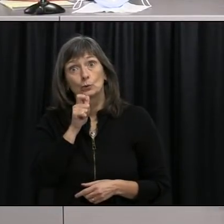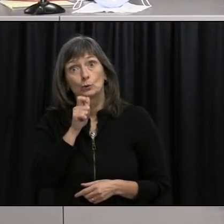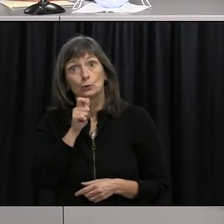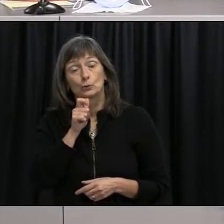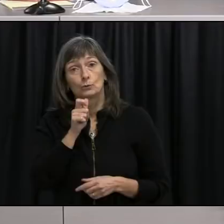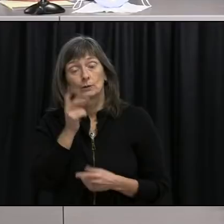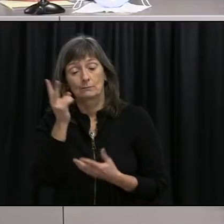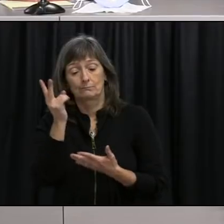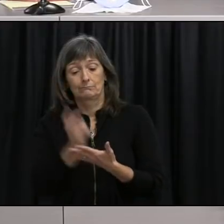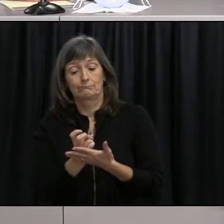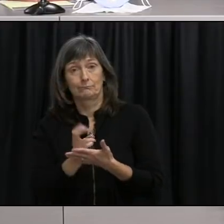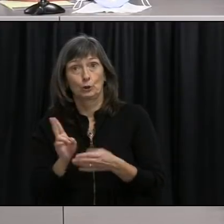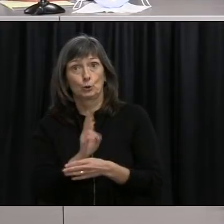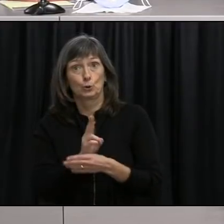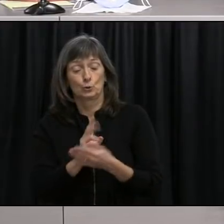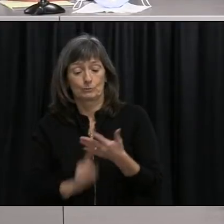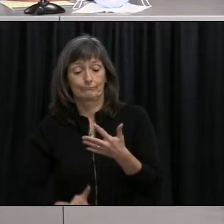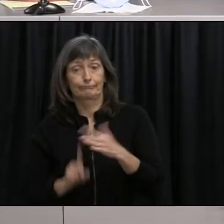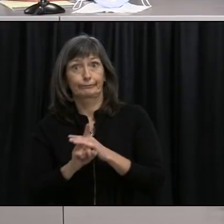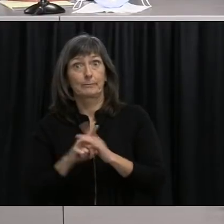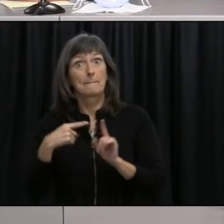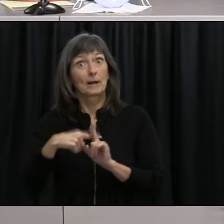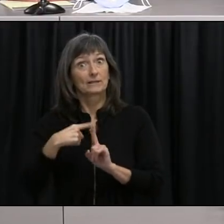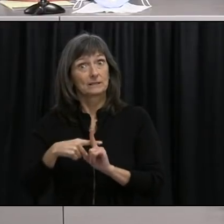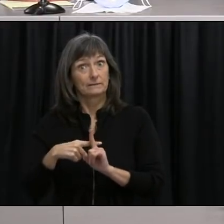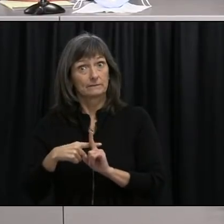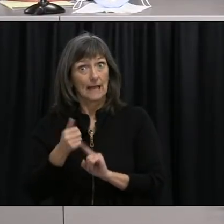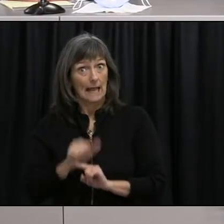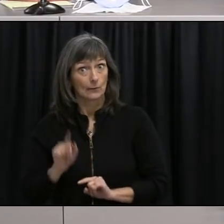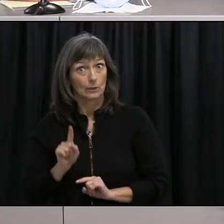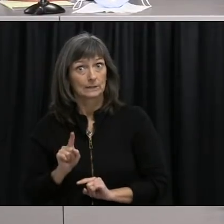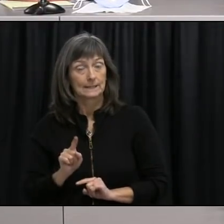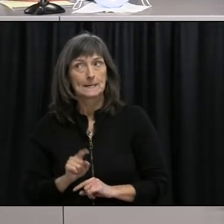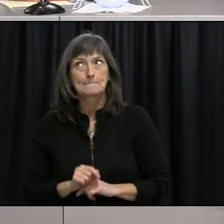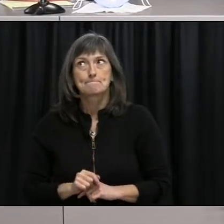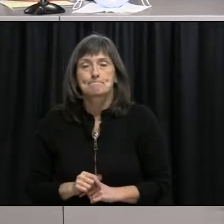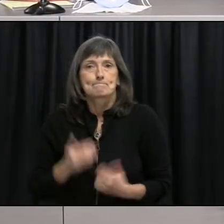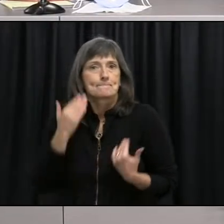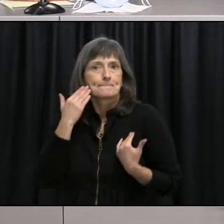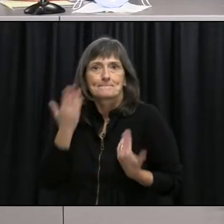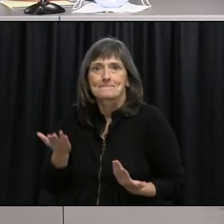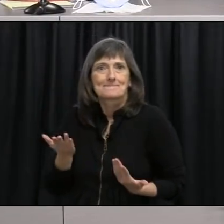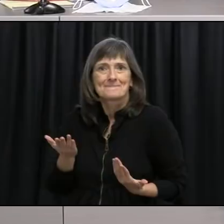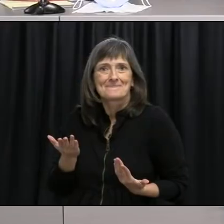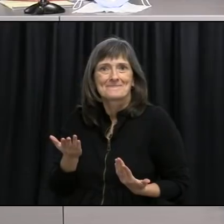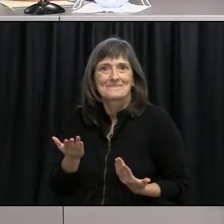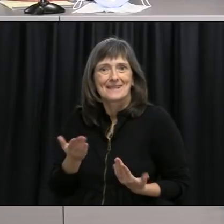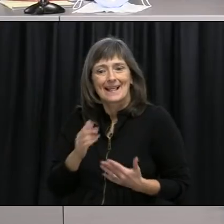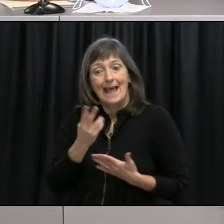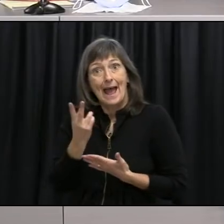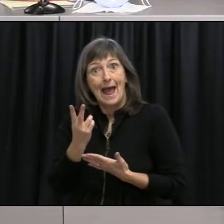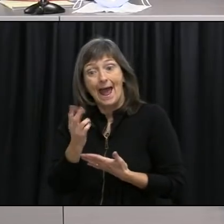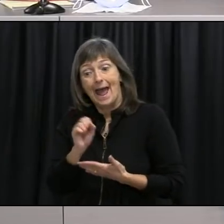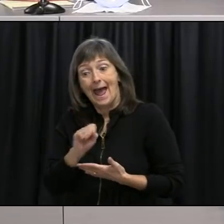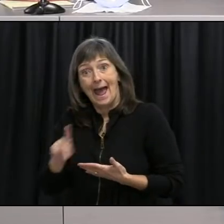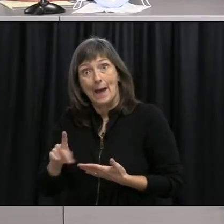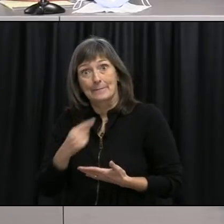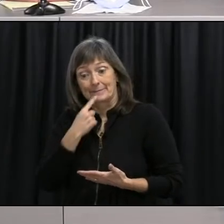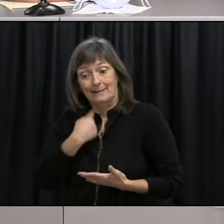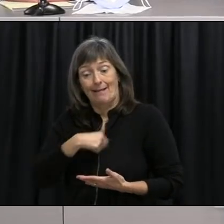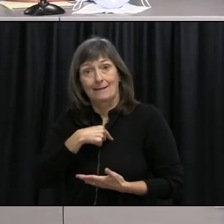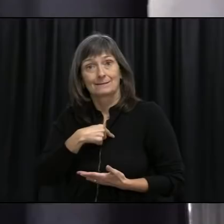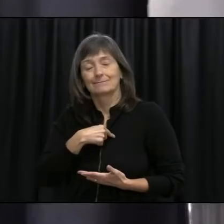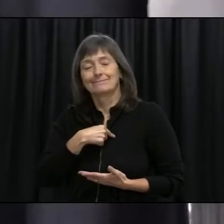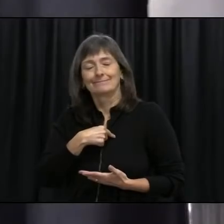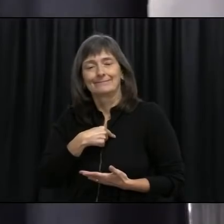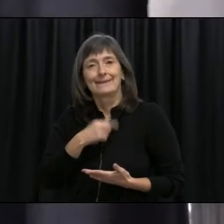app? We wouldn't know that because the app doesn't tell us. It tells the individuals concerned. It's a